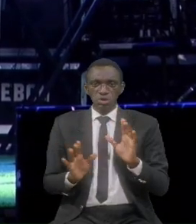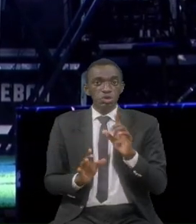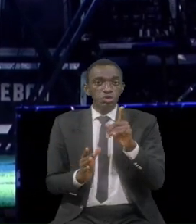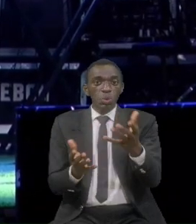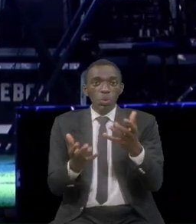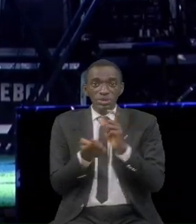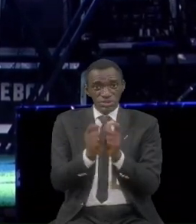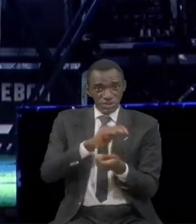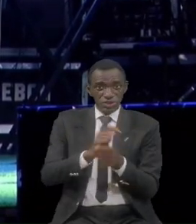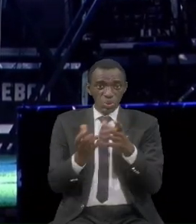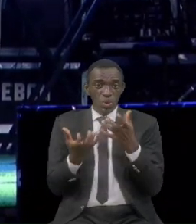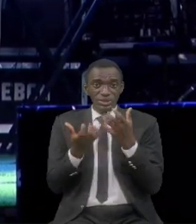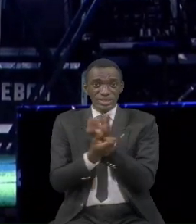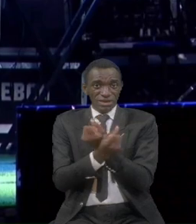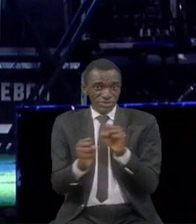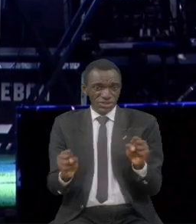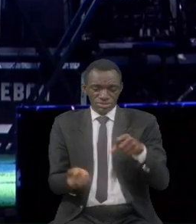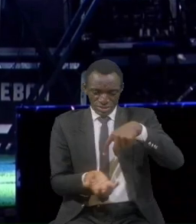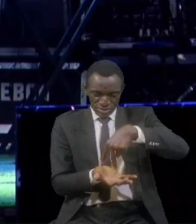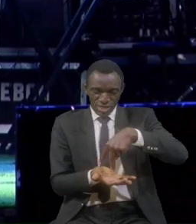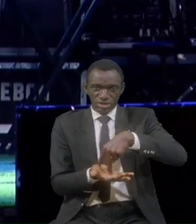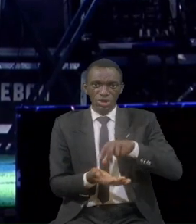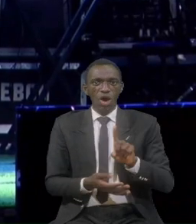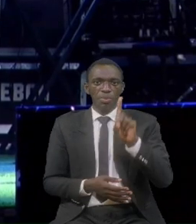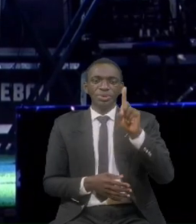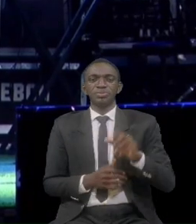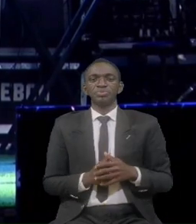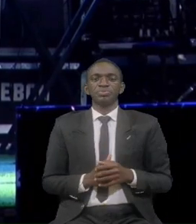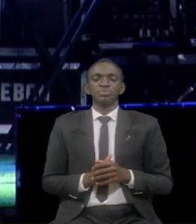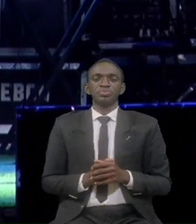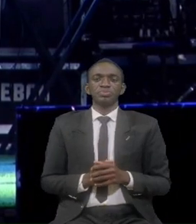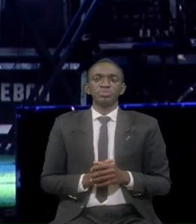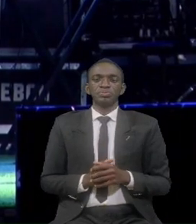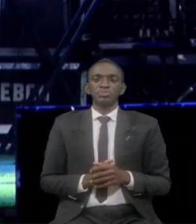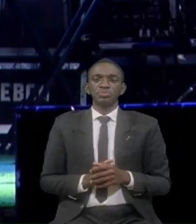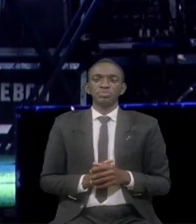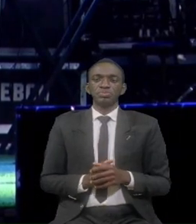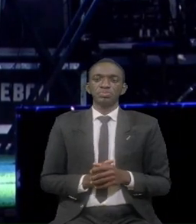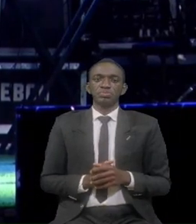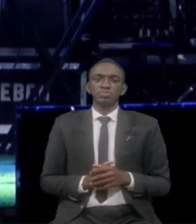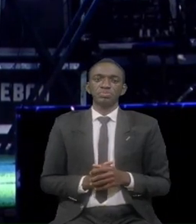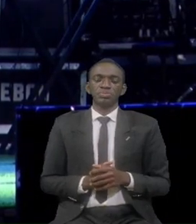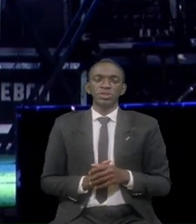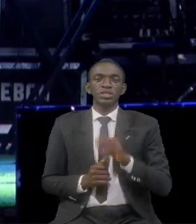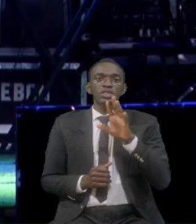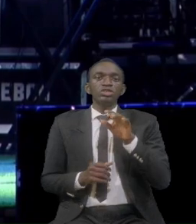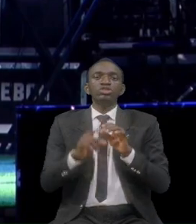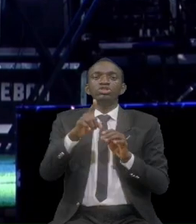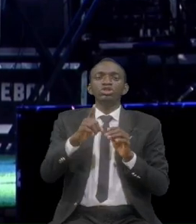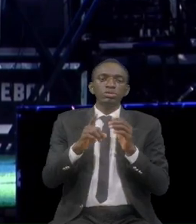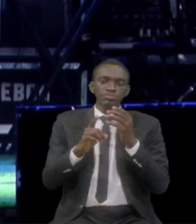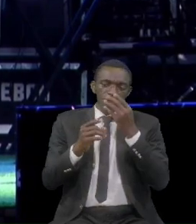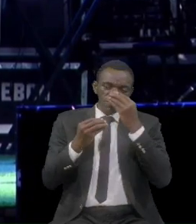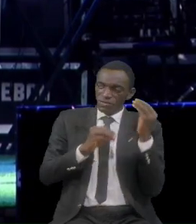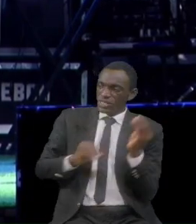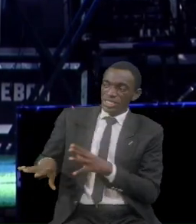salvation tonight, stand up wherever you are. You're turning away from sin and turning